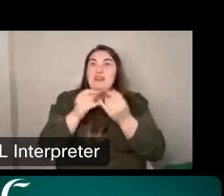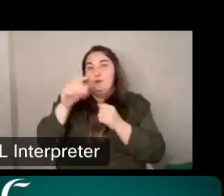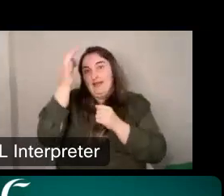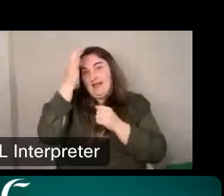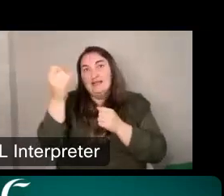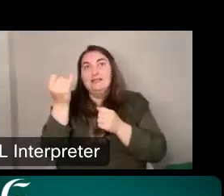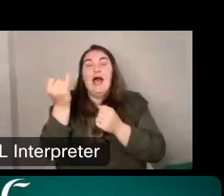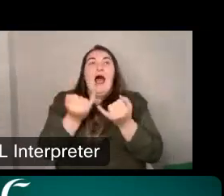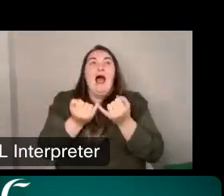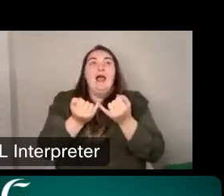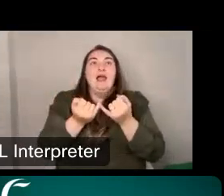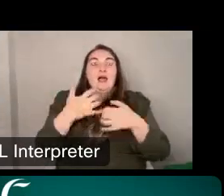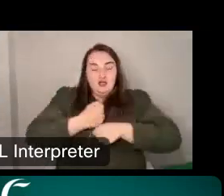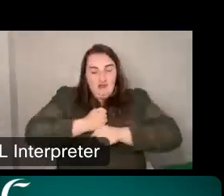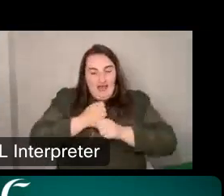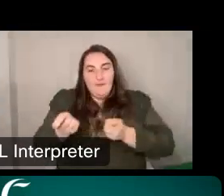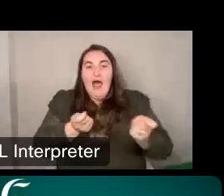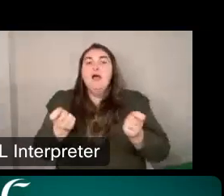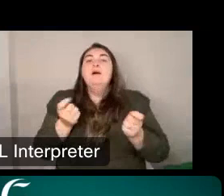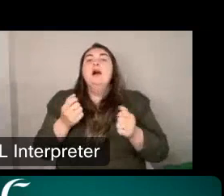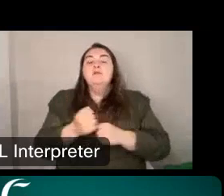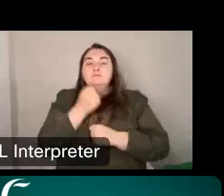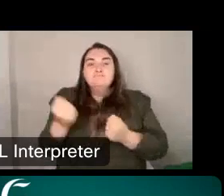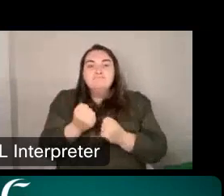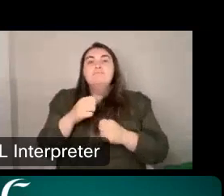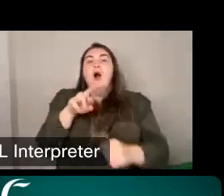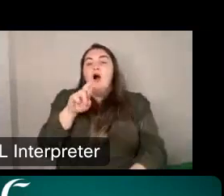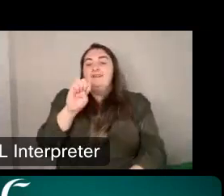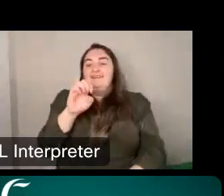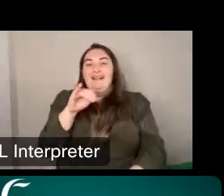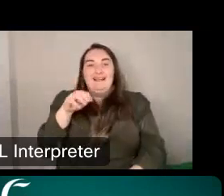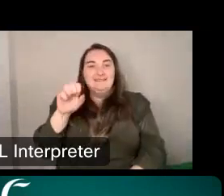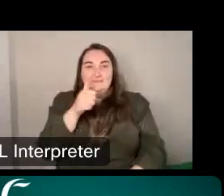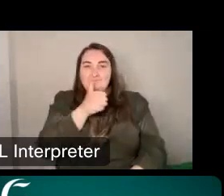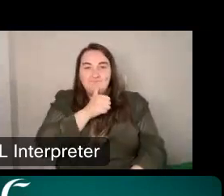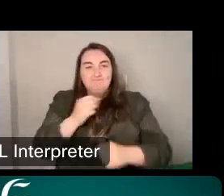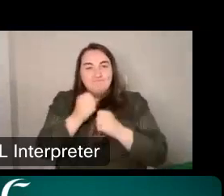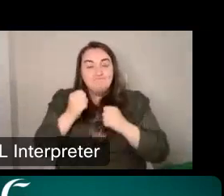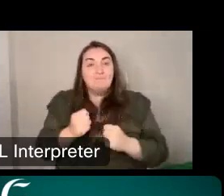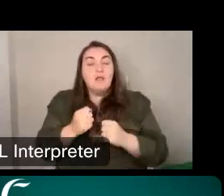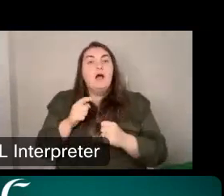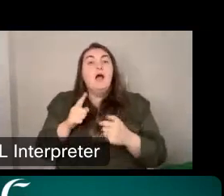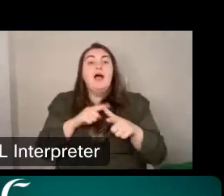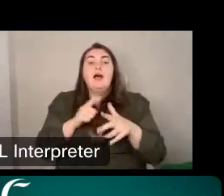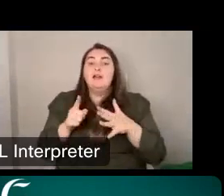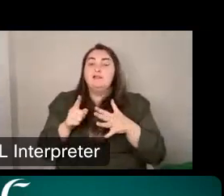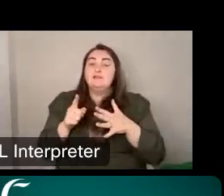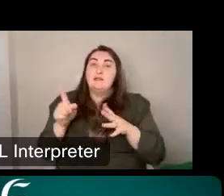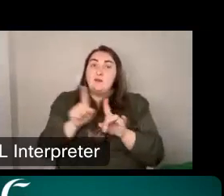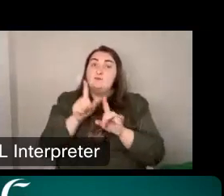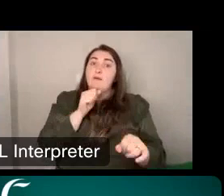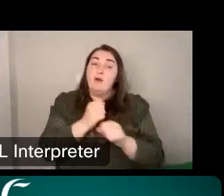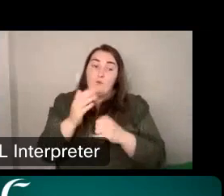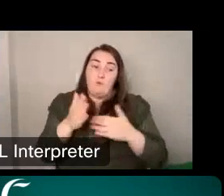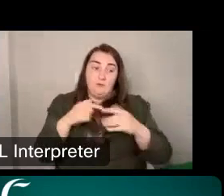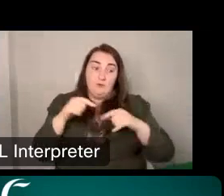like stress management, resilience, things like that. And obviously then, and this is very relevant to what we're talking about and looking at